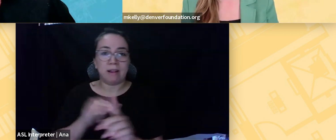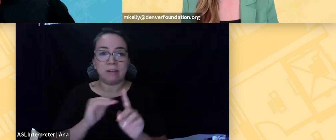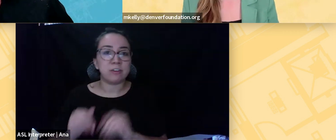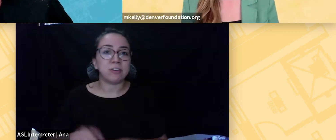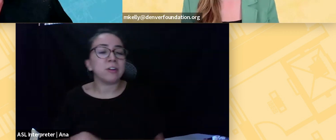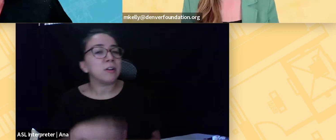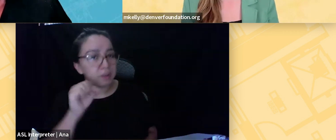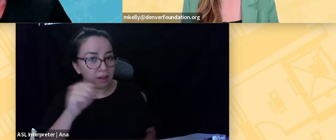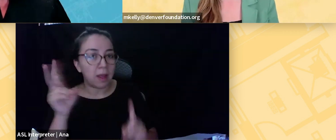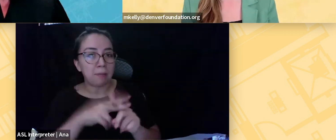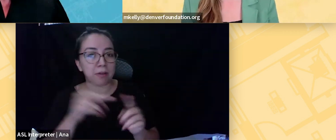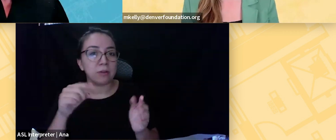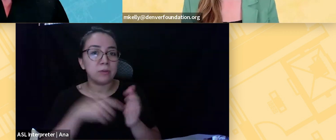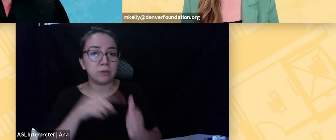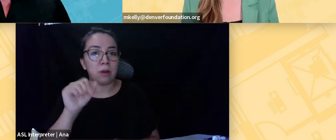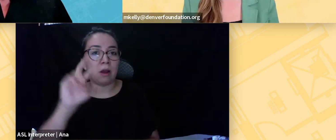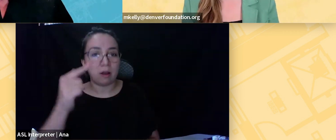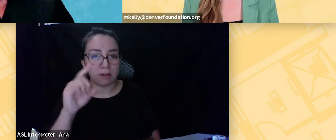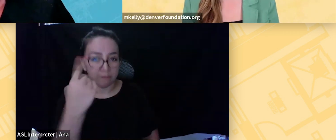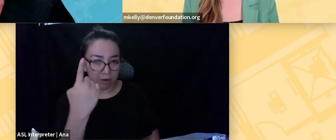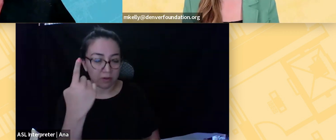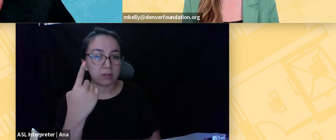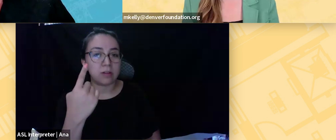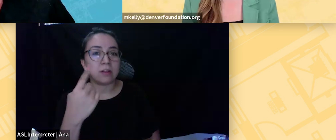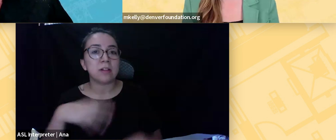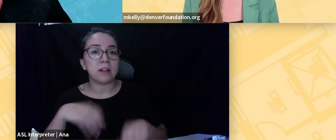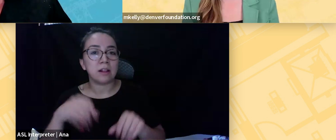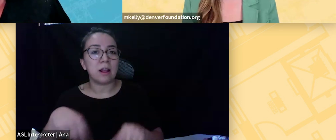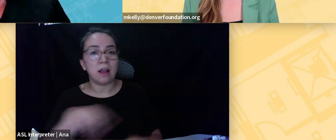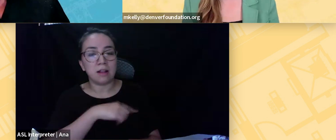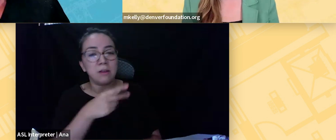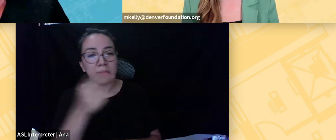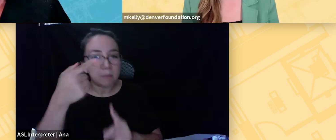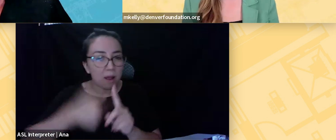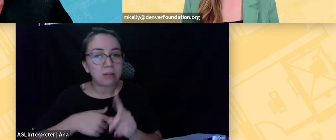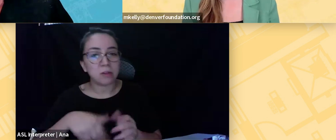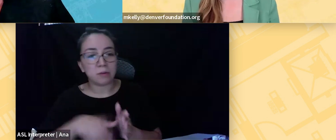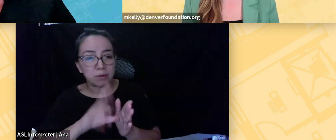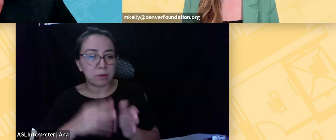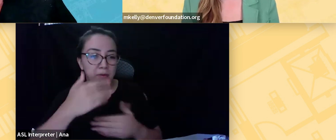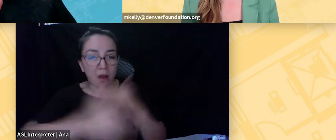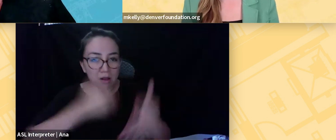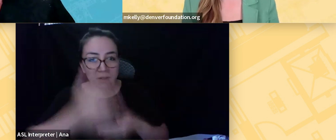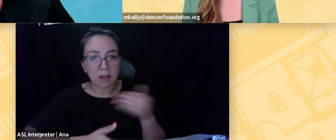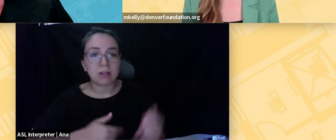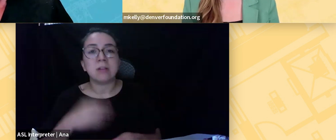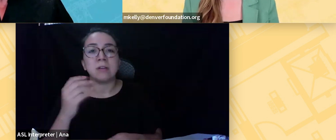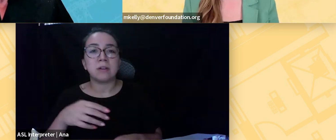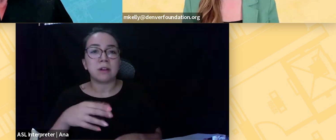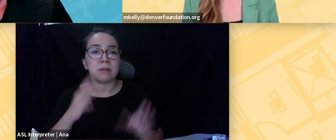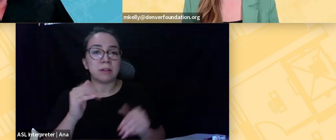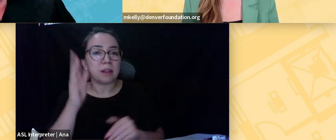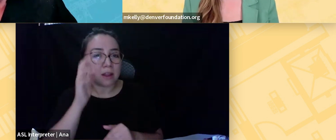the applications are due on August 1st. It takes us a couple of months to do the review process. So you should expect to hear